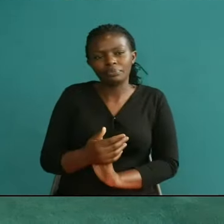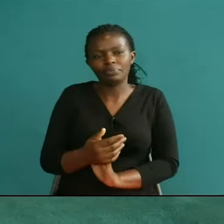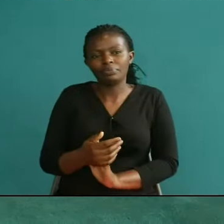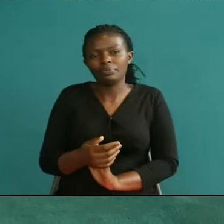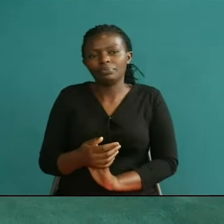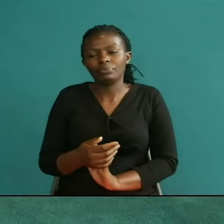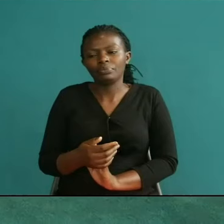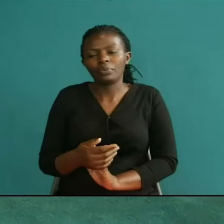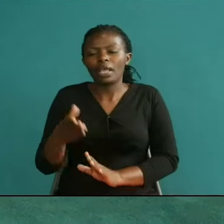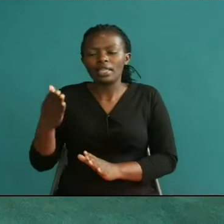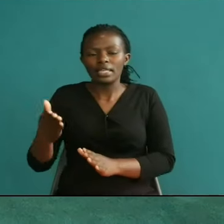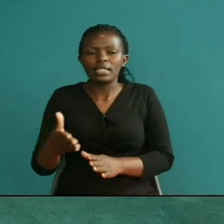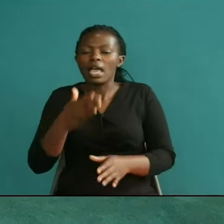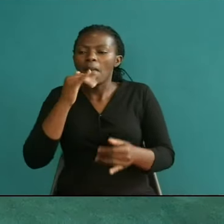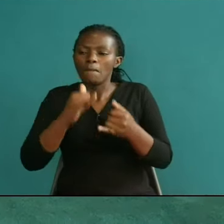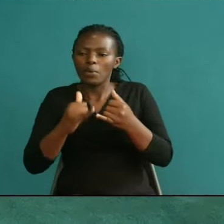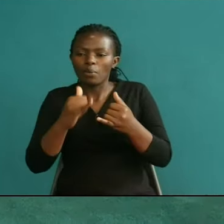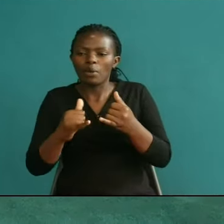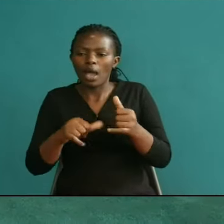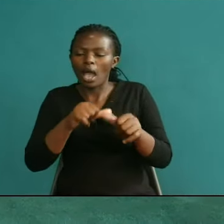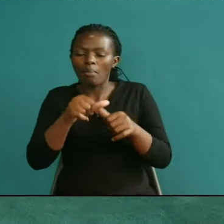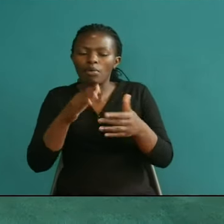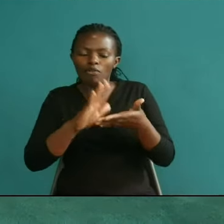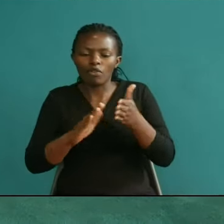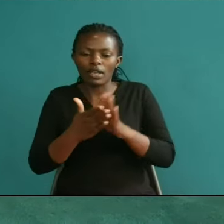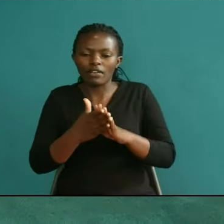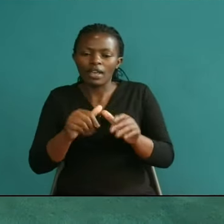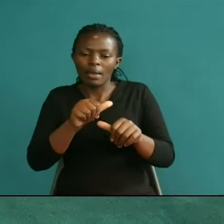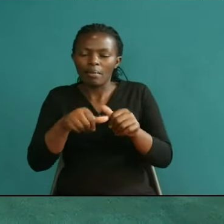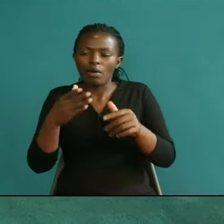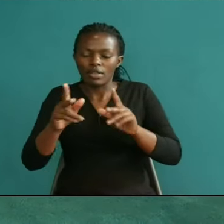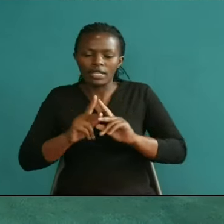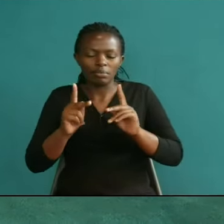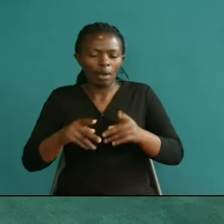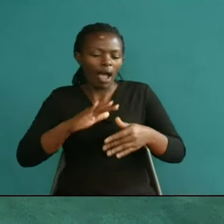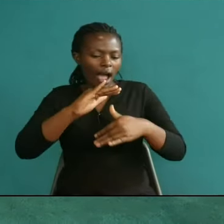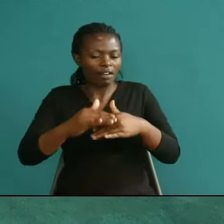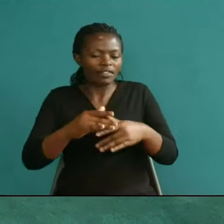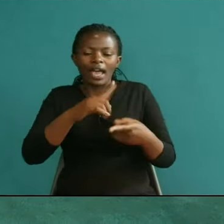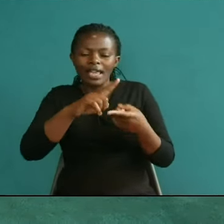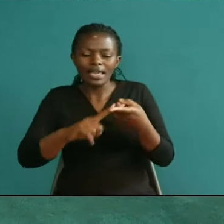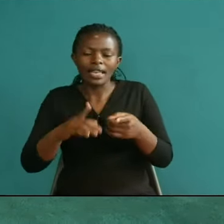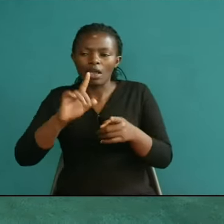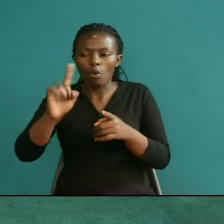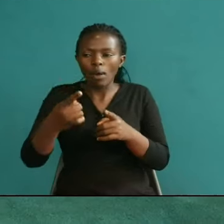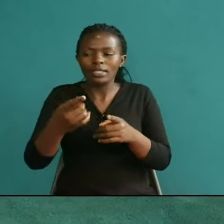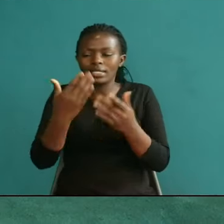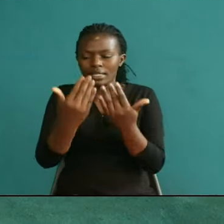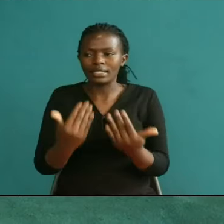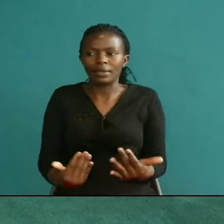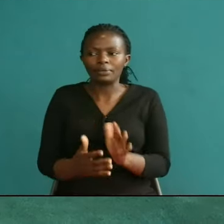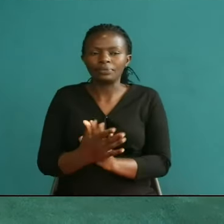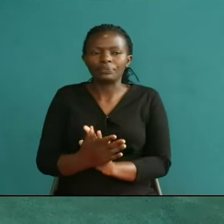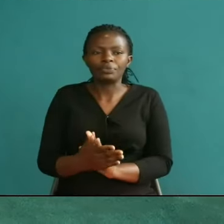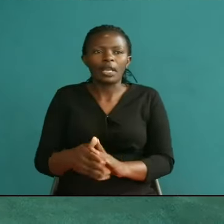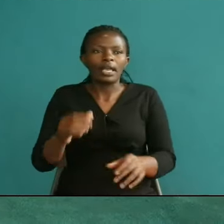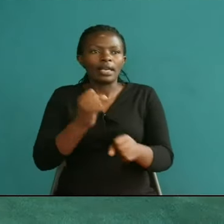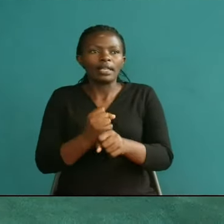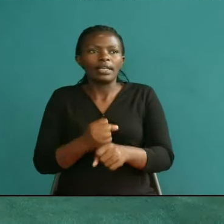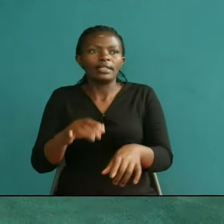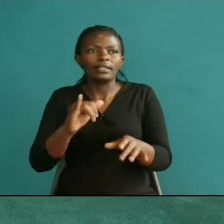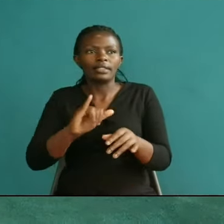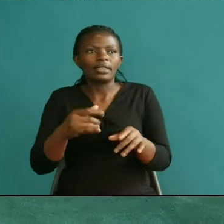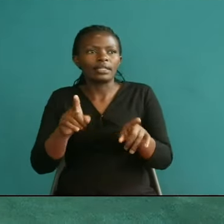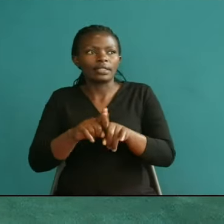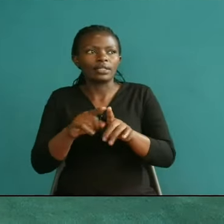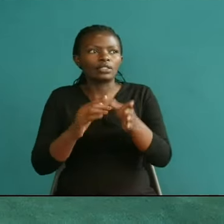It's very pure of her to forgive him after committing such a crime against her own. She forgave him just as God would forgive